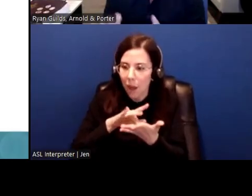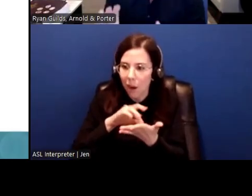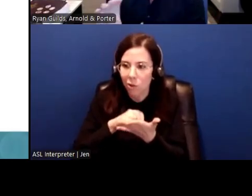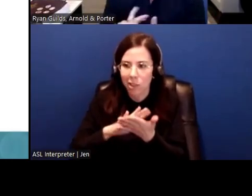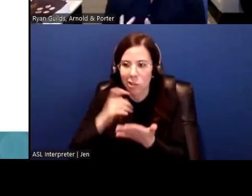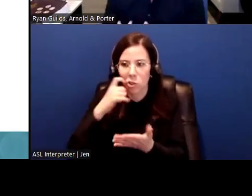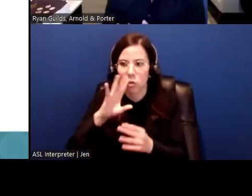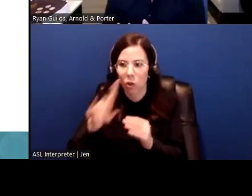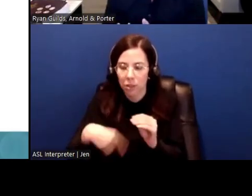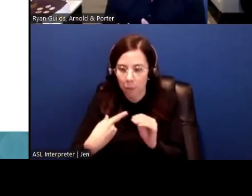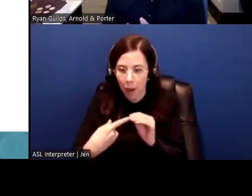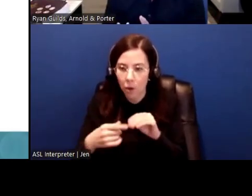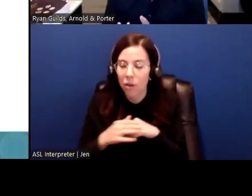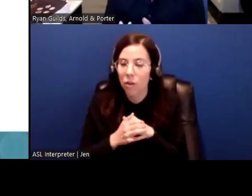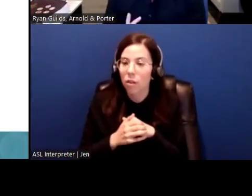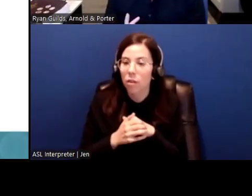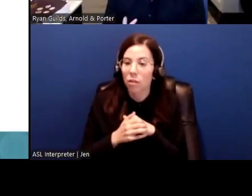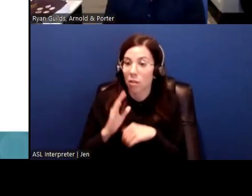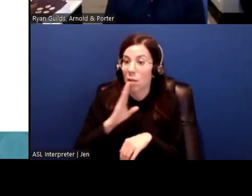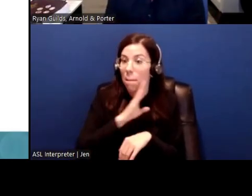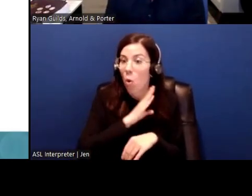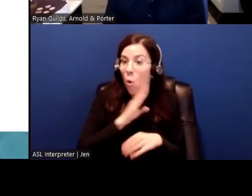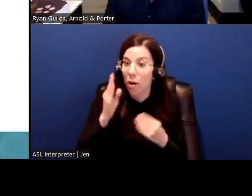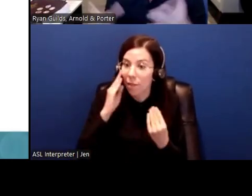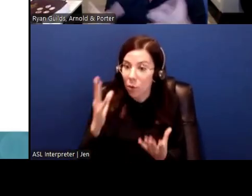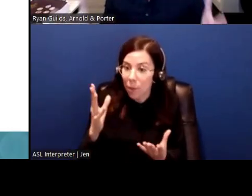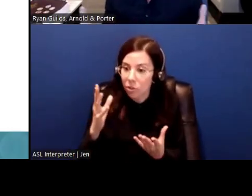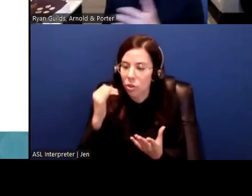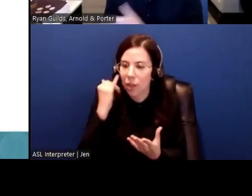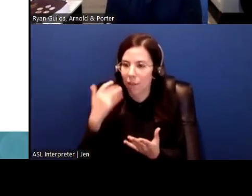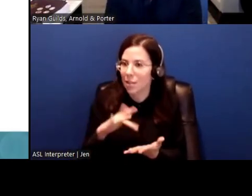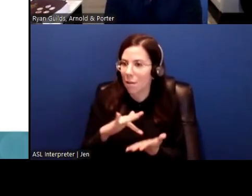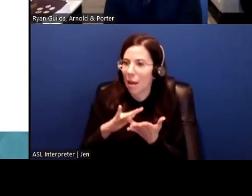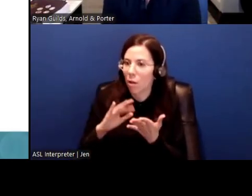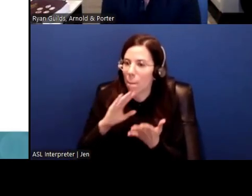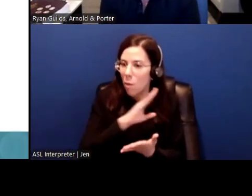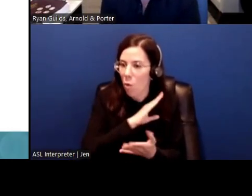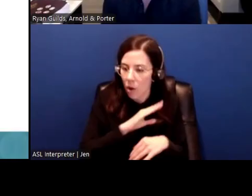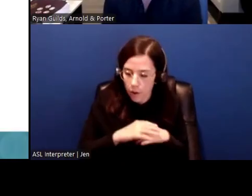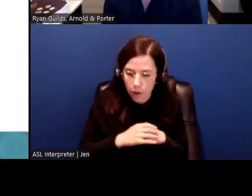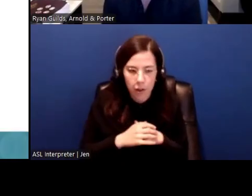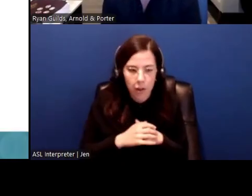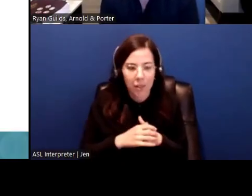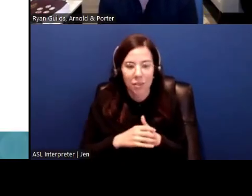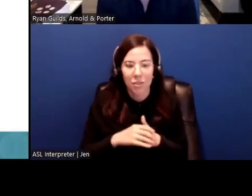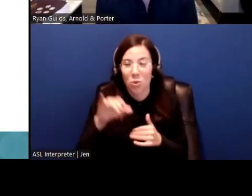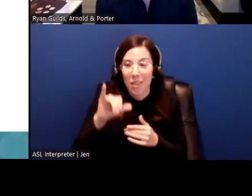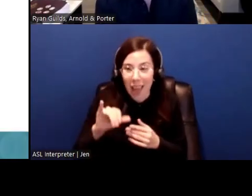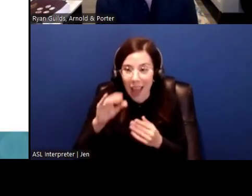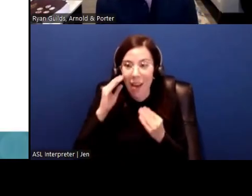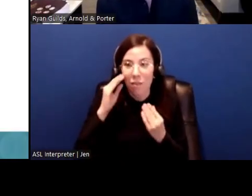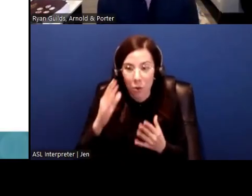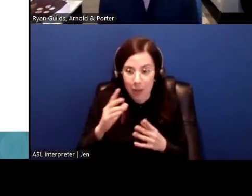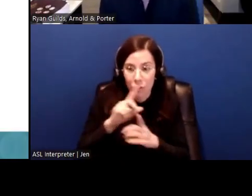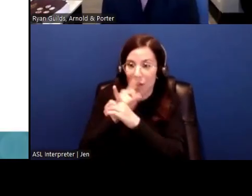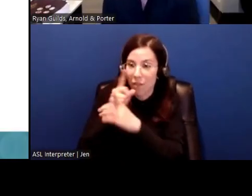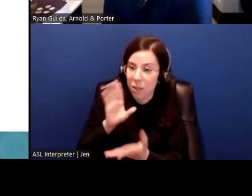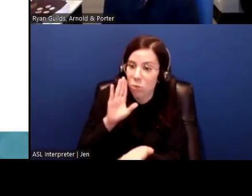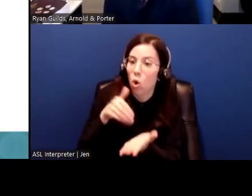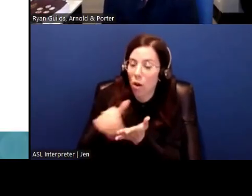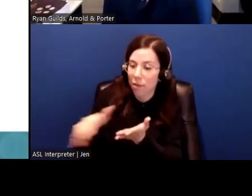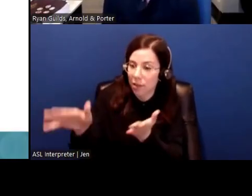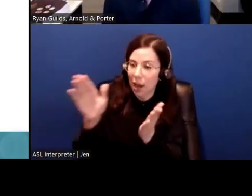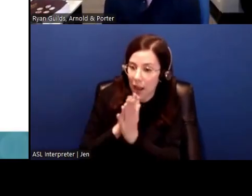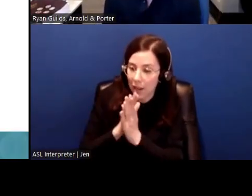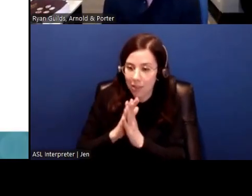discussed, their medical board information if they're going through a medical board. That is information that defense counsel routinely seeks, and your